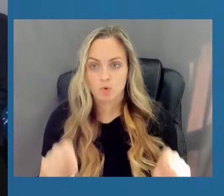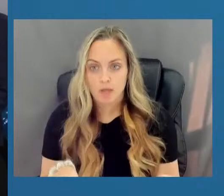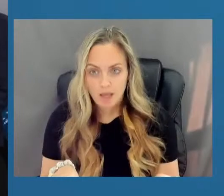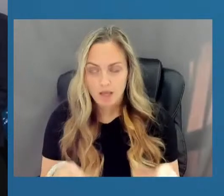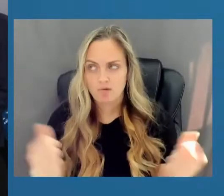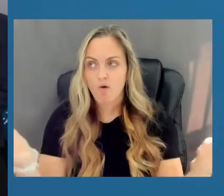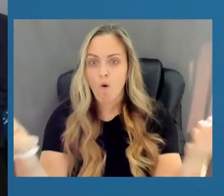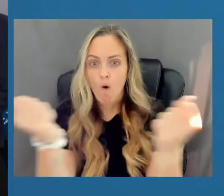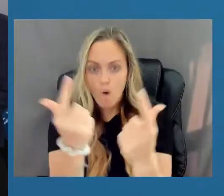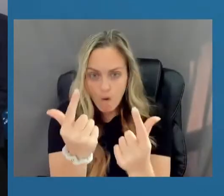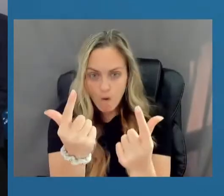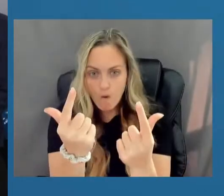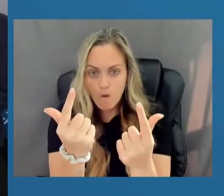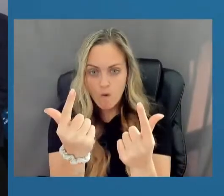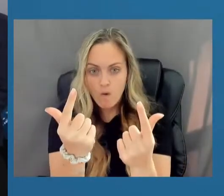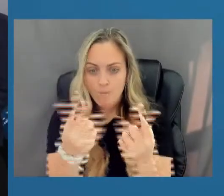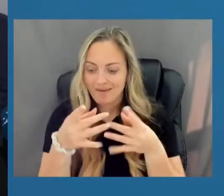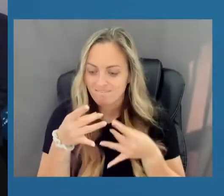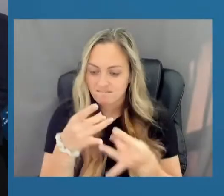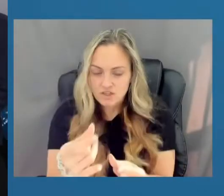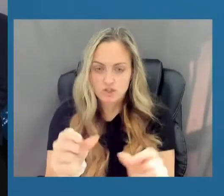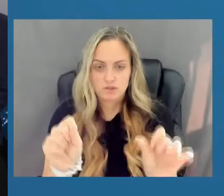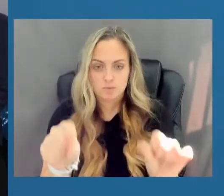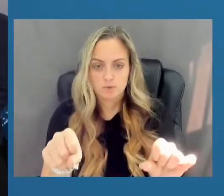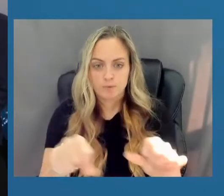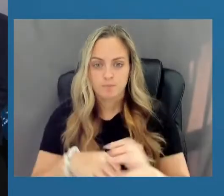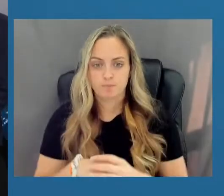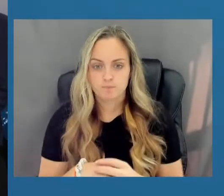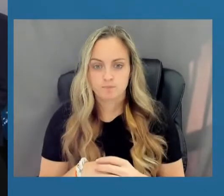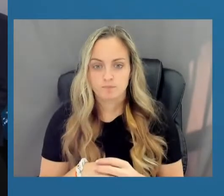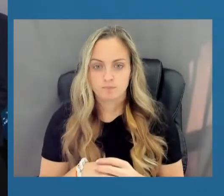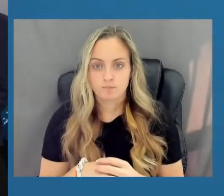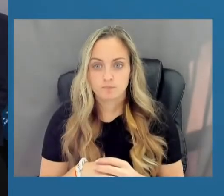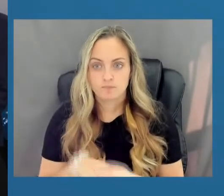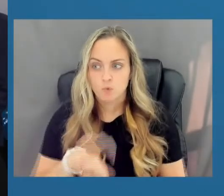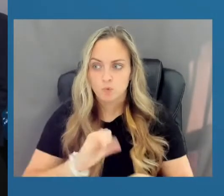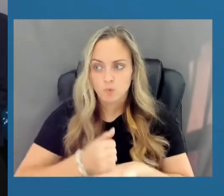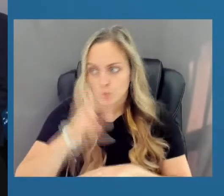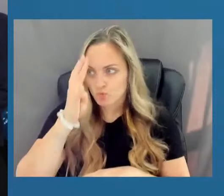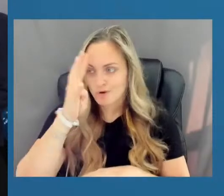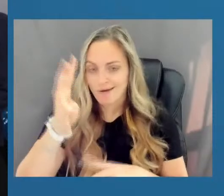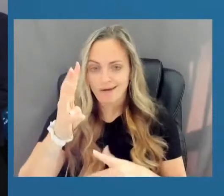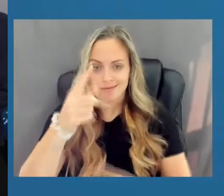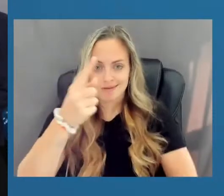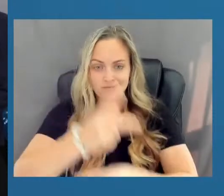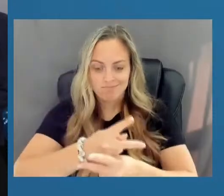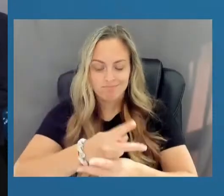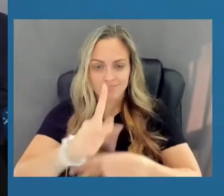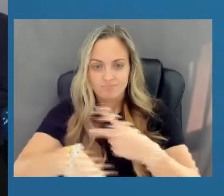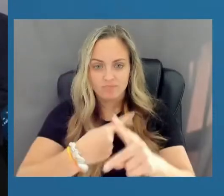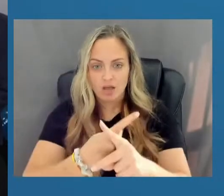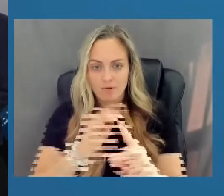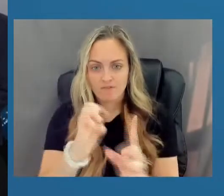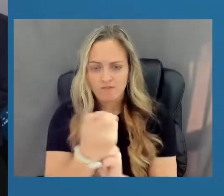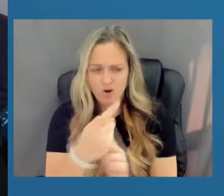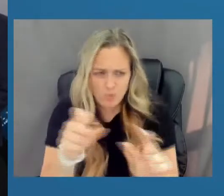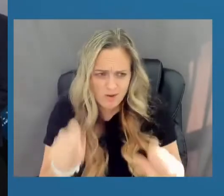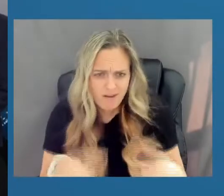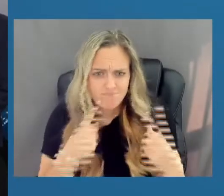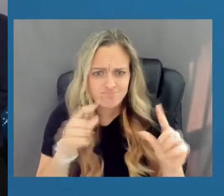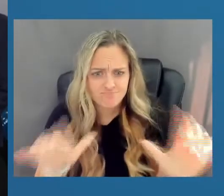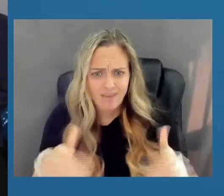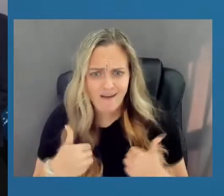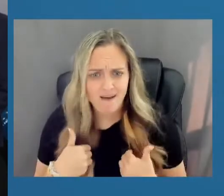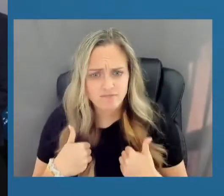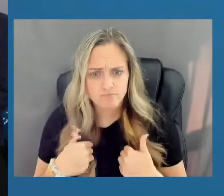be as efficient as possible to create the kind of environment we know Westchester is capable of, and we will continue